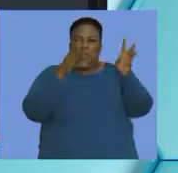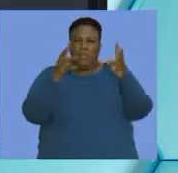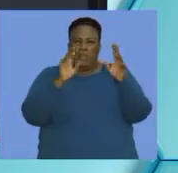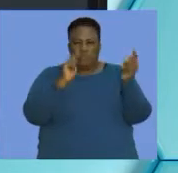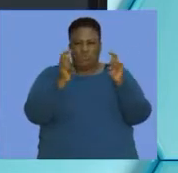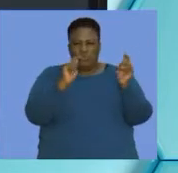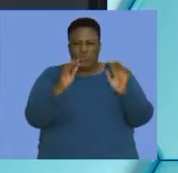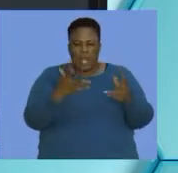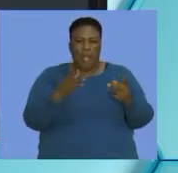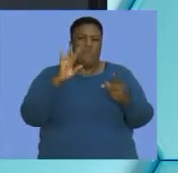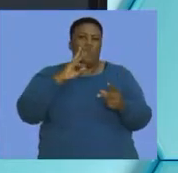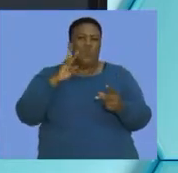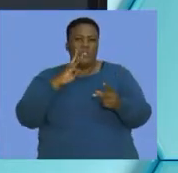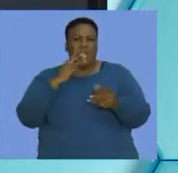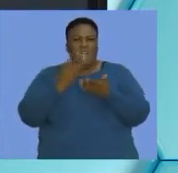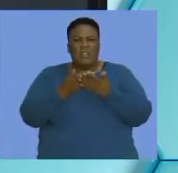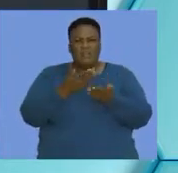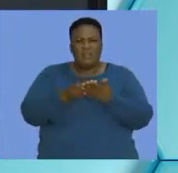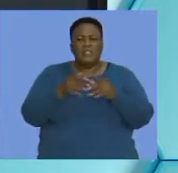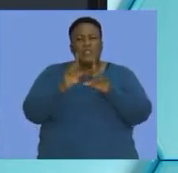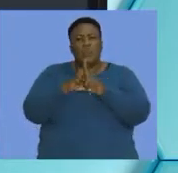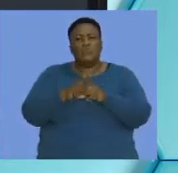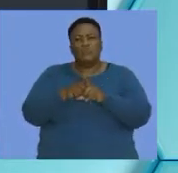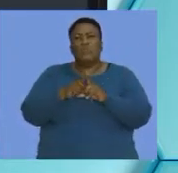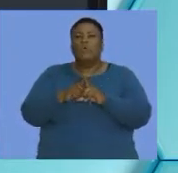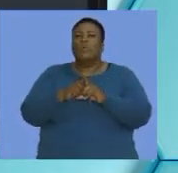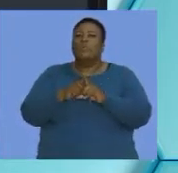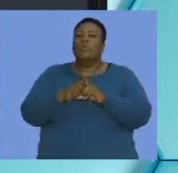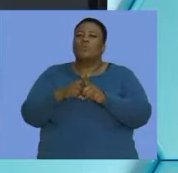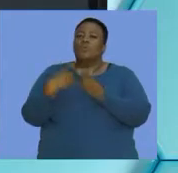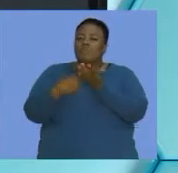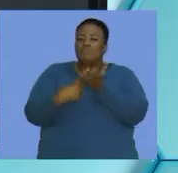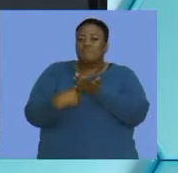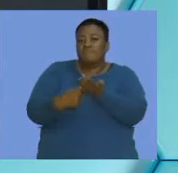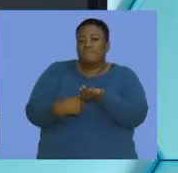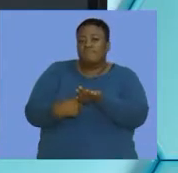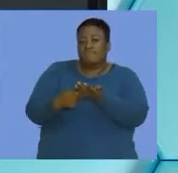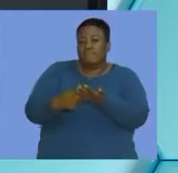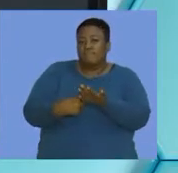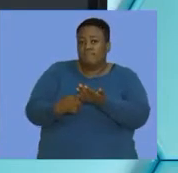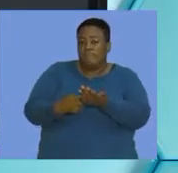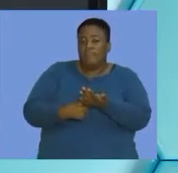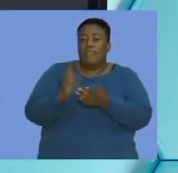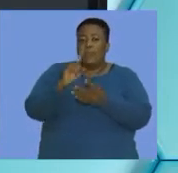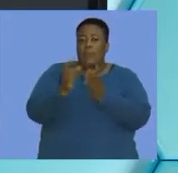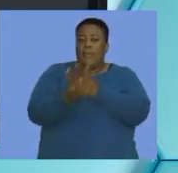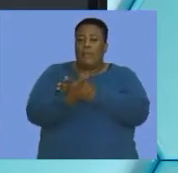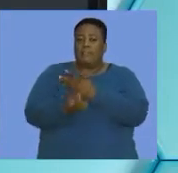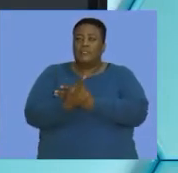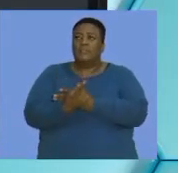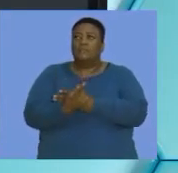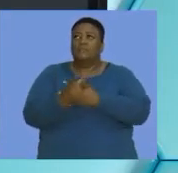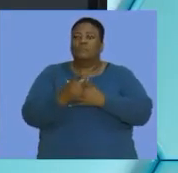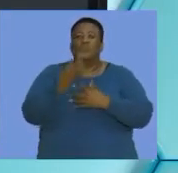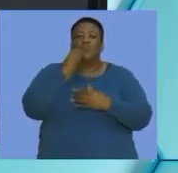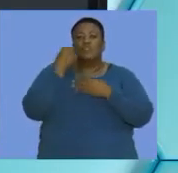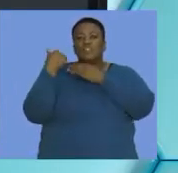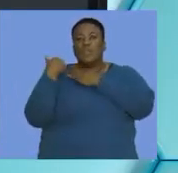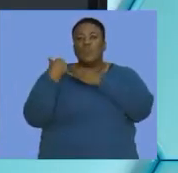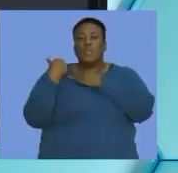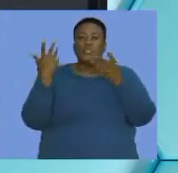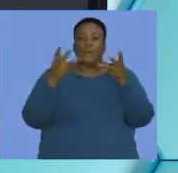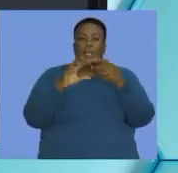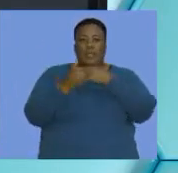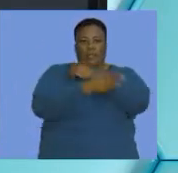water availability. We also spent some time looking at in terms of what happens with food security in a